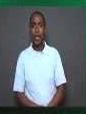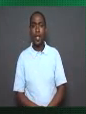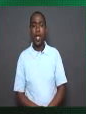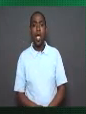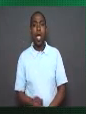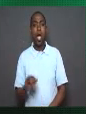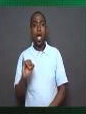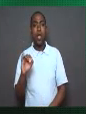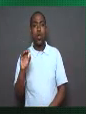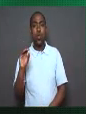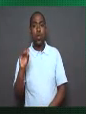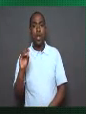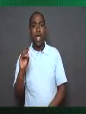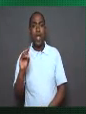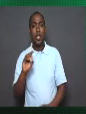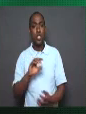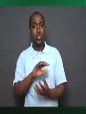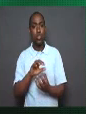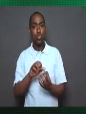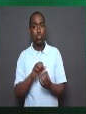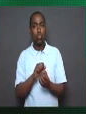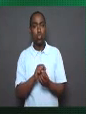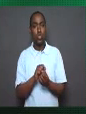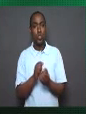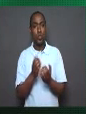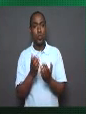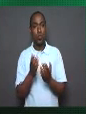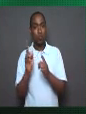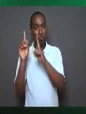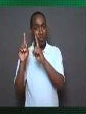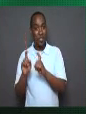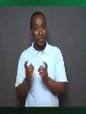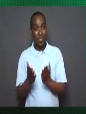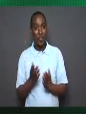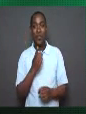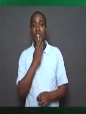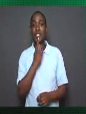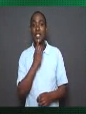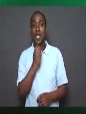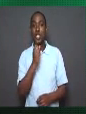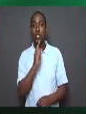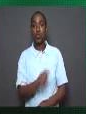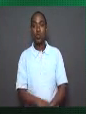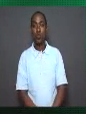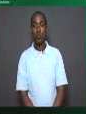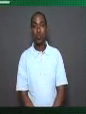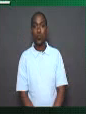An iodine solution is required to test for starch. By